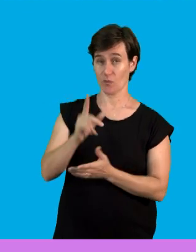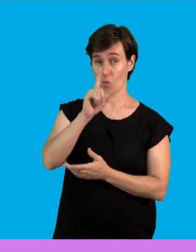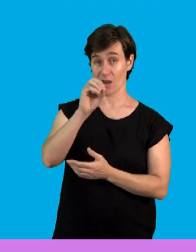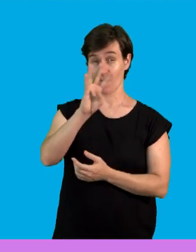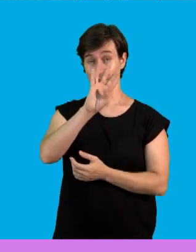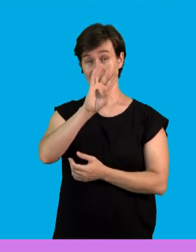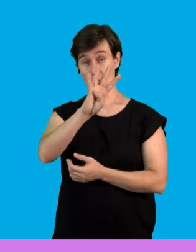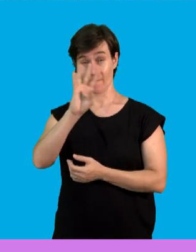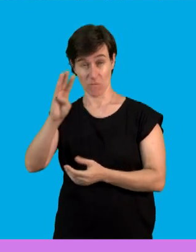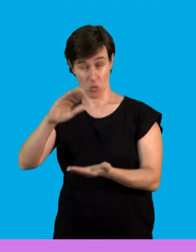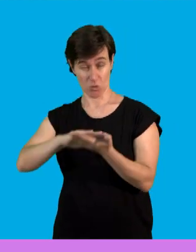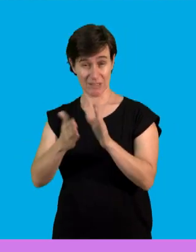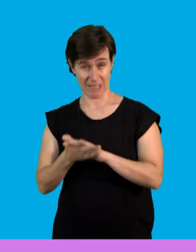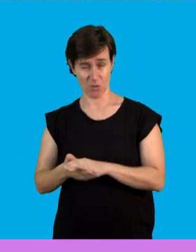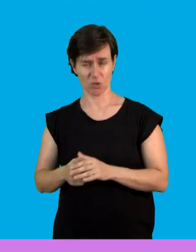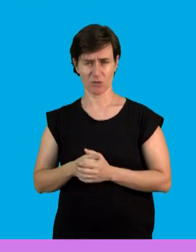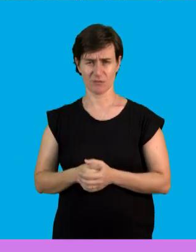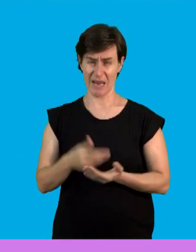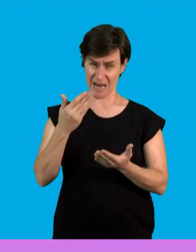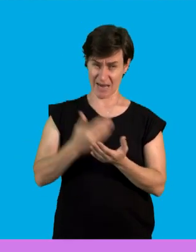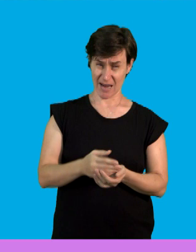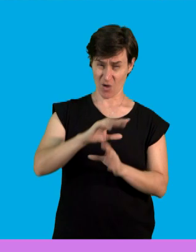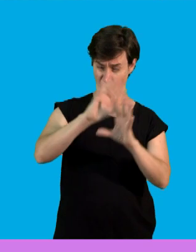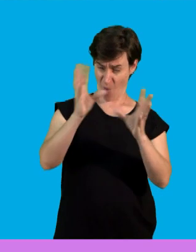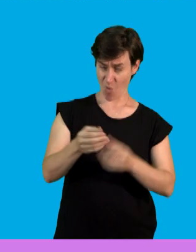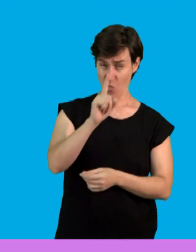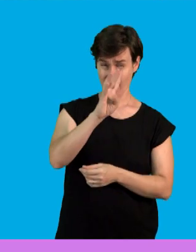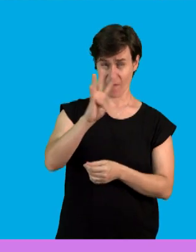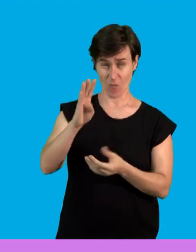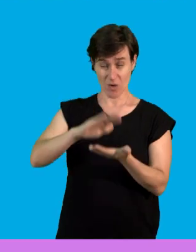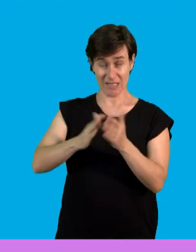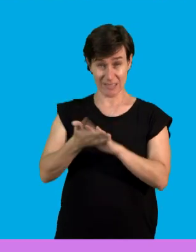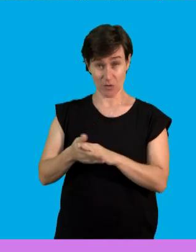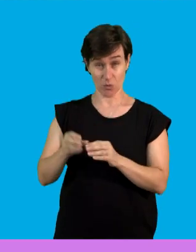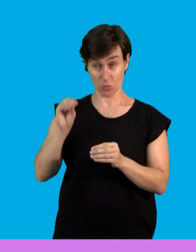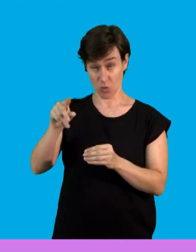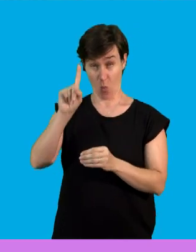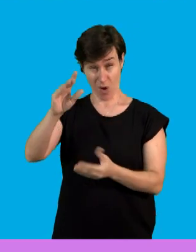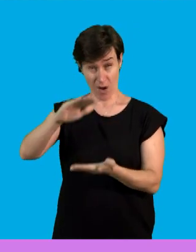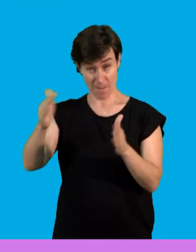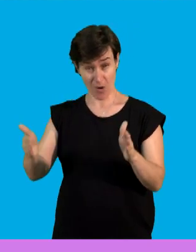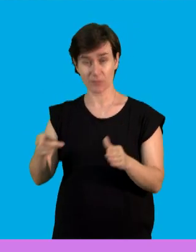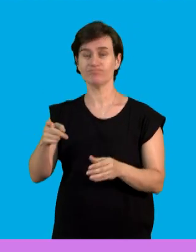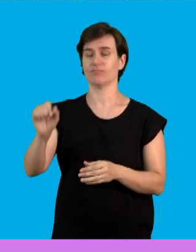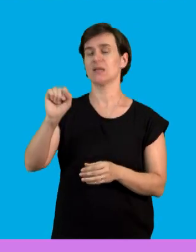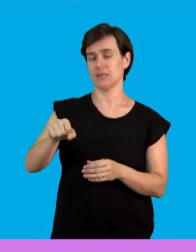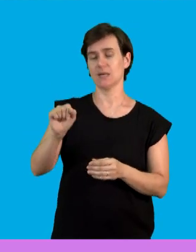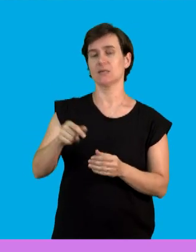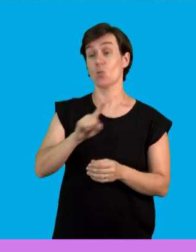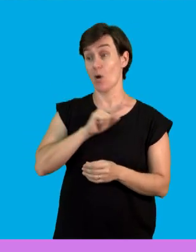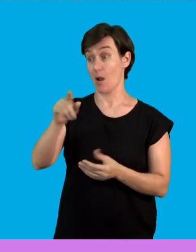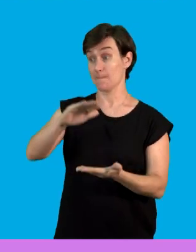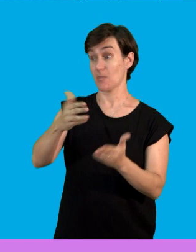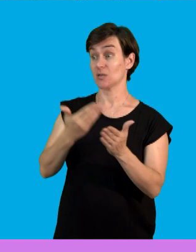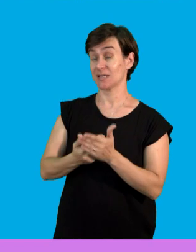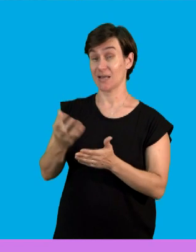order for 144 sandwiches. Will the 144 containers fit in one box? Yes, it